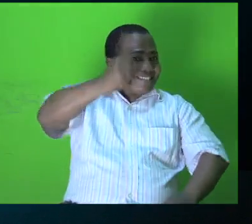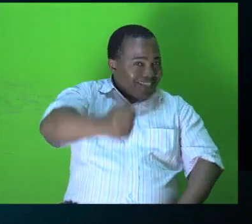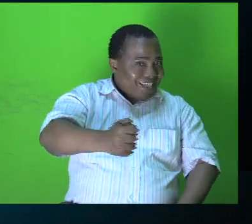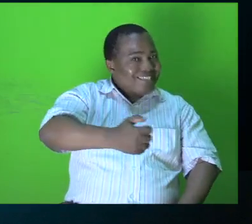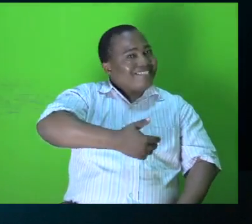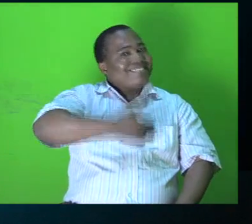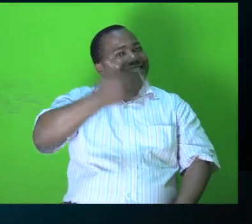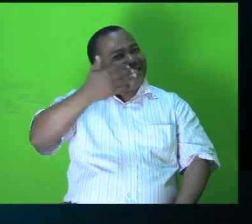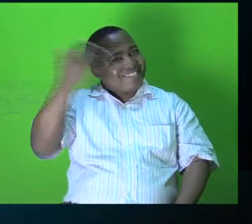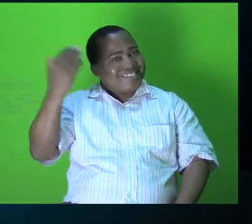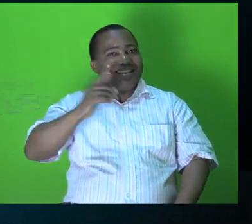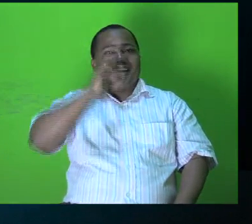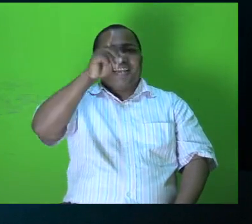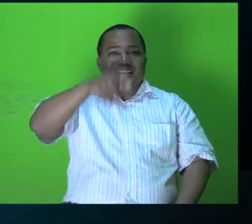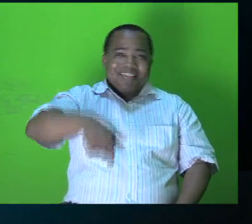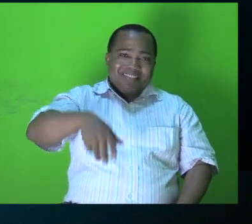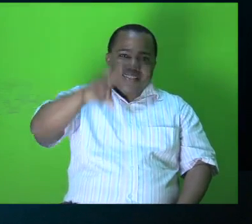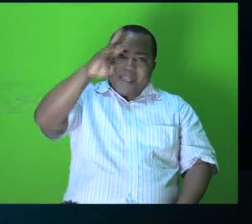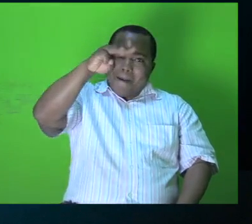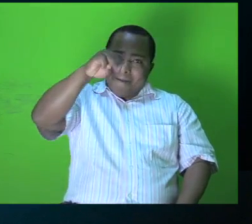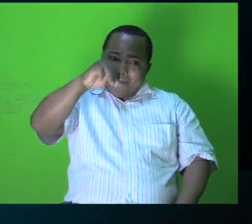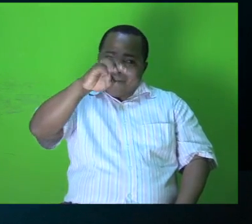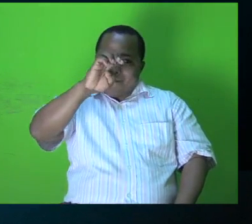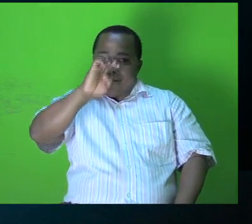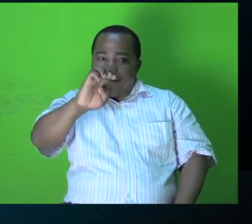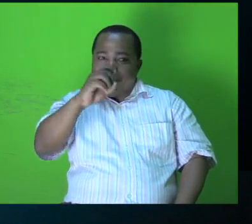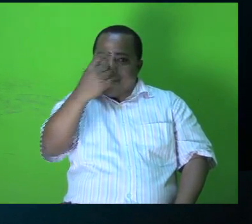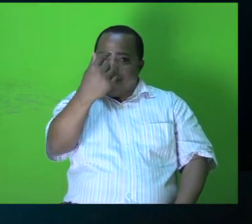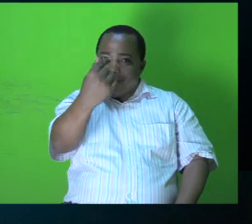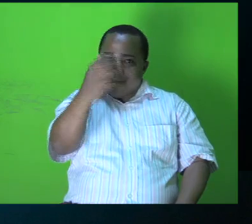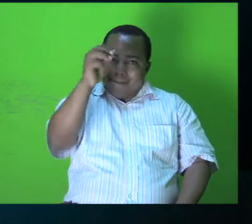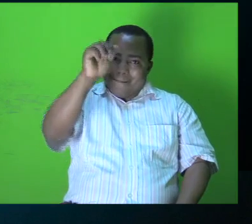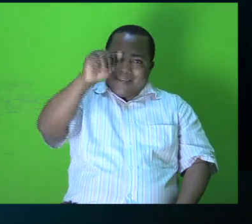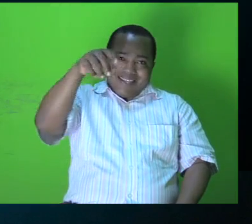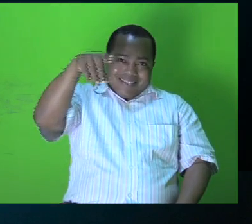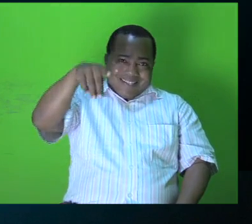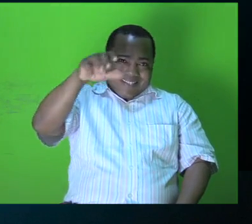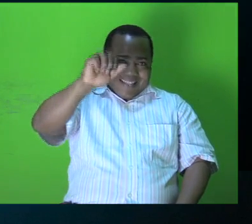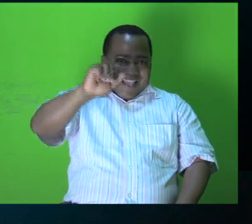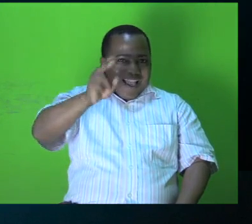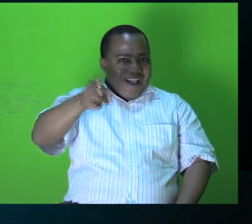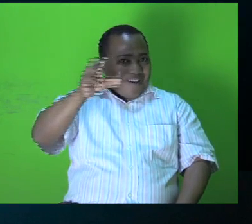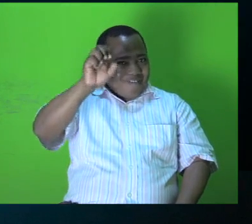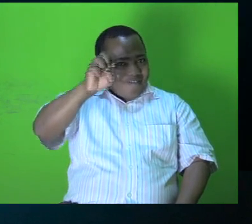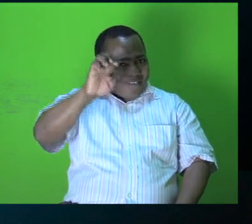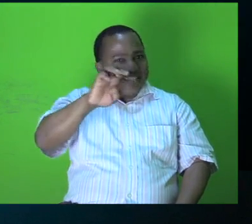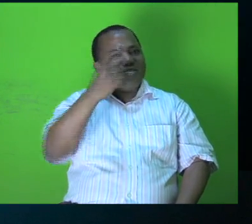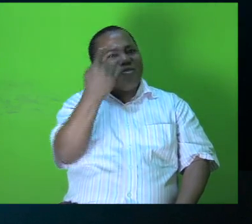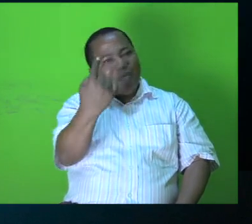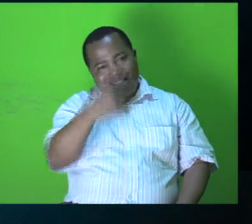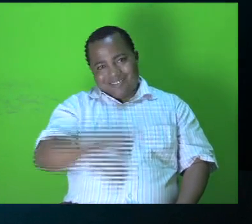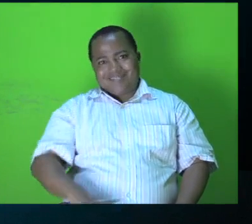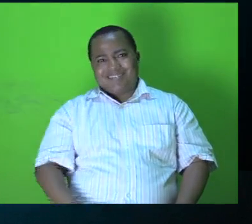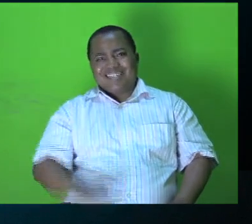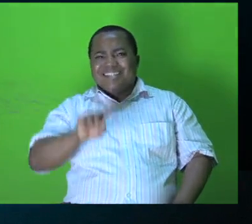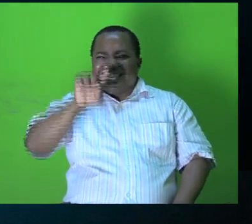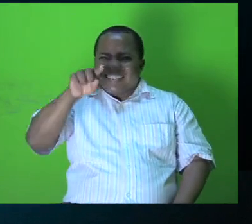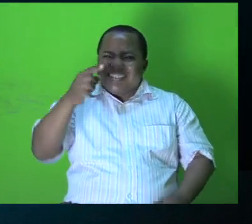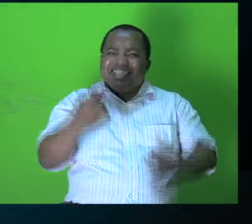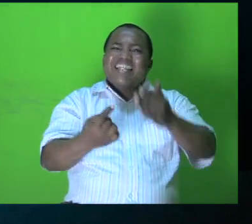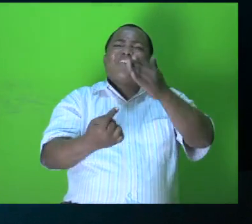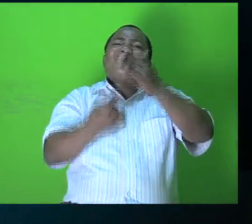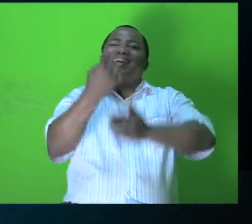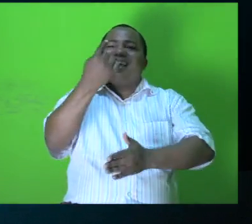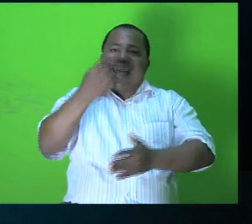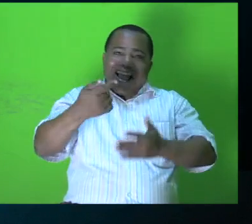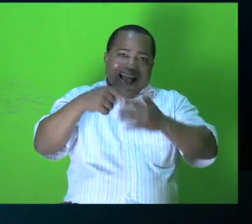which is metaphase 1. Can you tell me what happens in this stage,